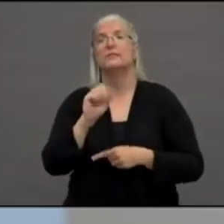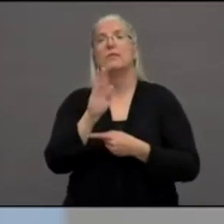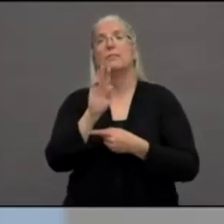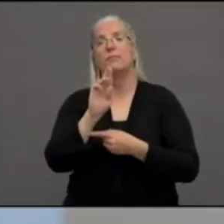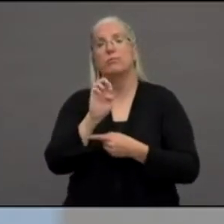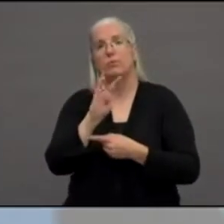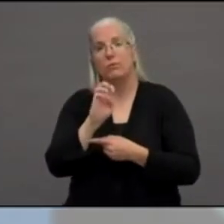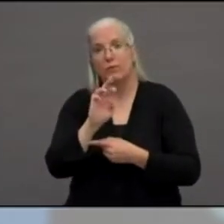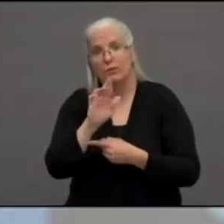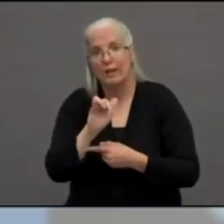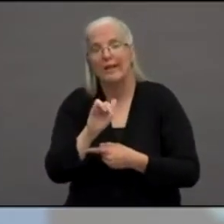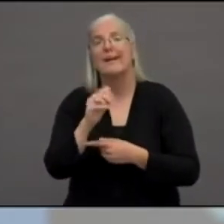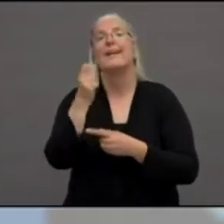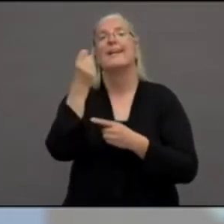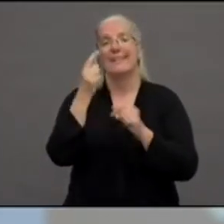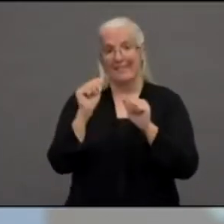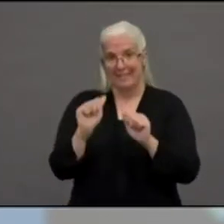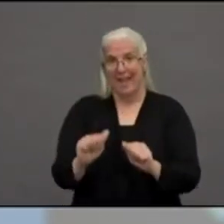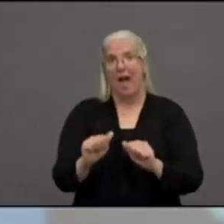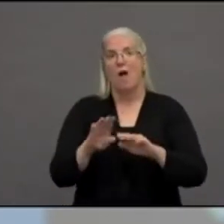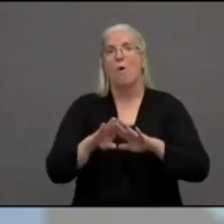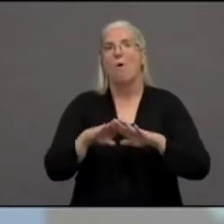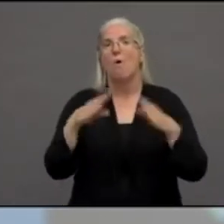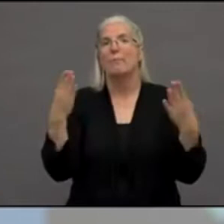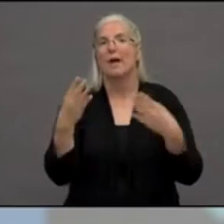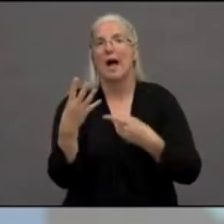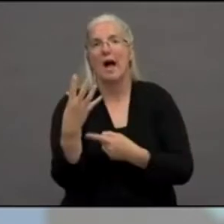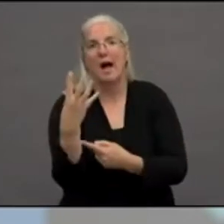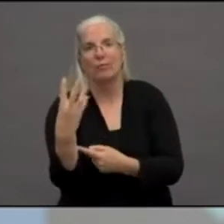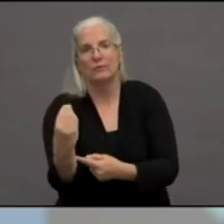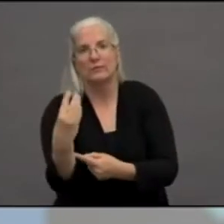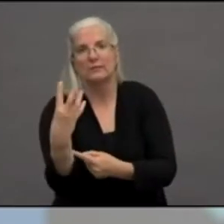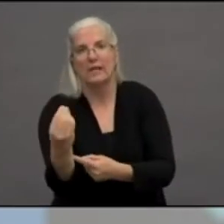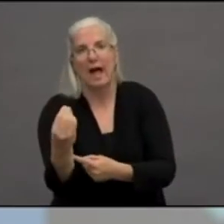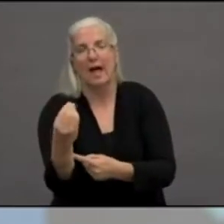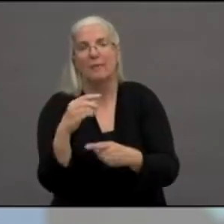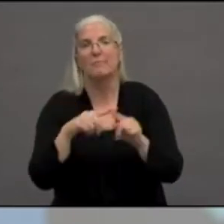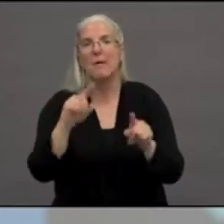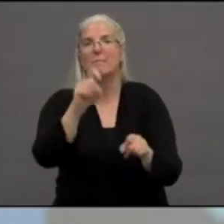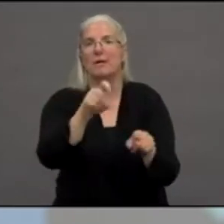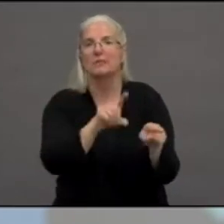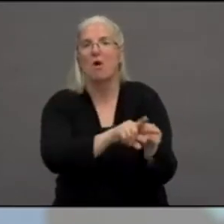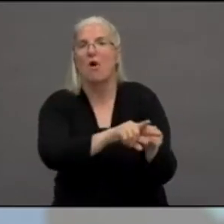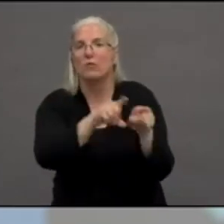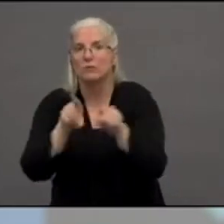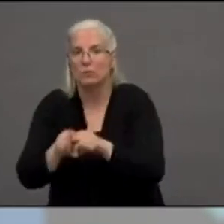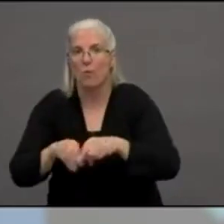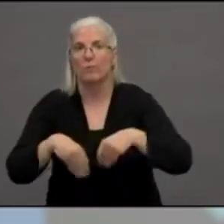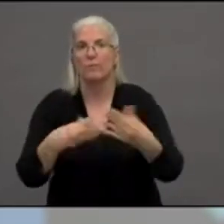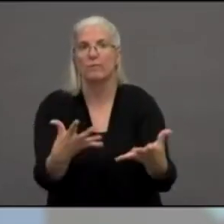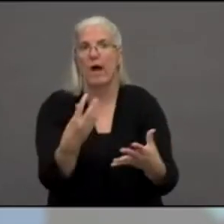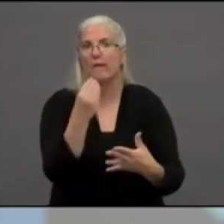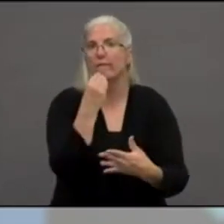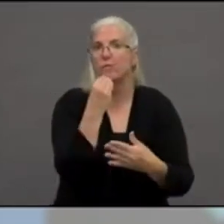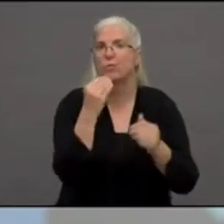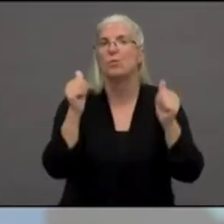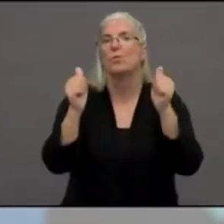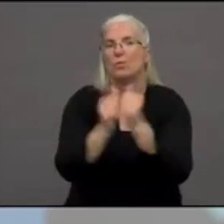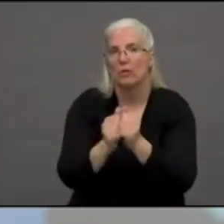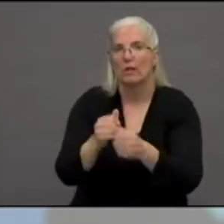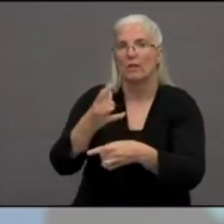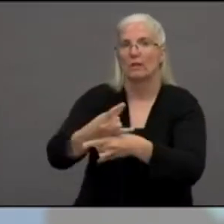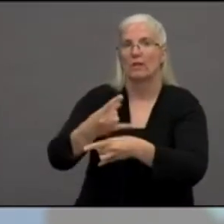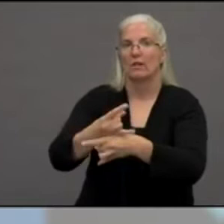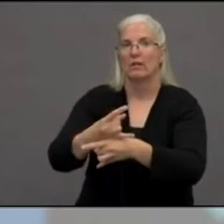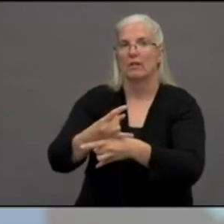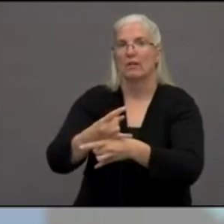they're providing food service, which means a meal. And that meal and alcohol purchase needs to be on the same receipt.